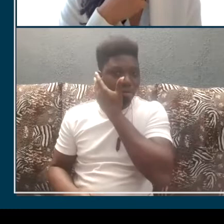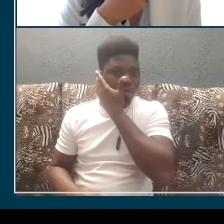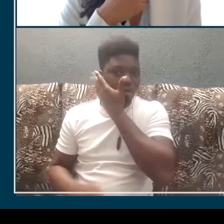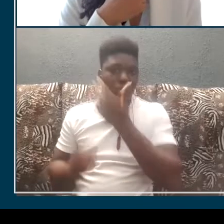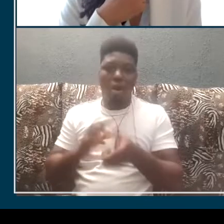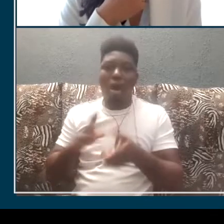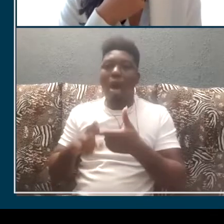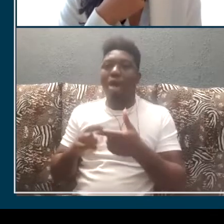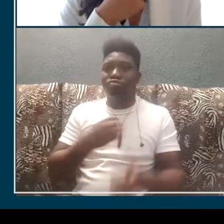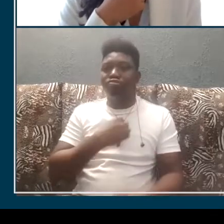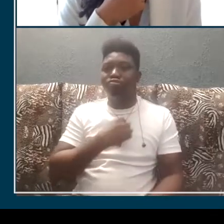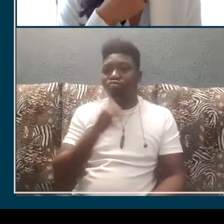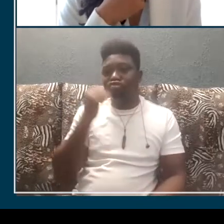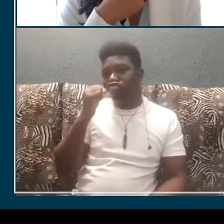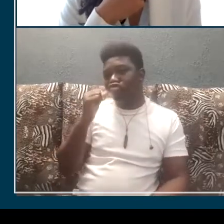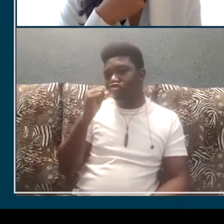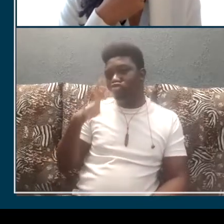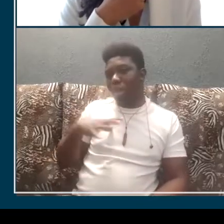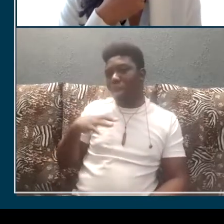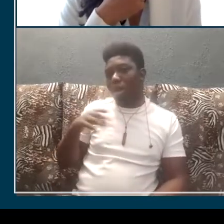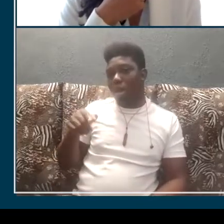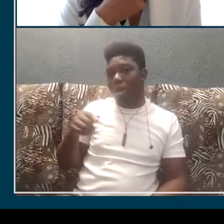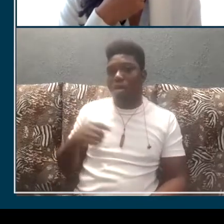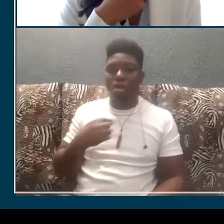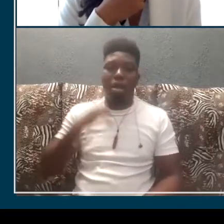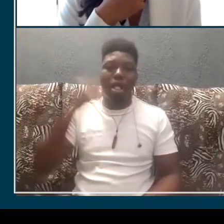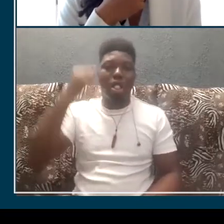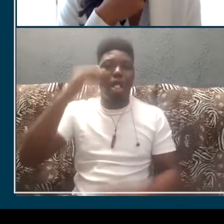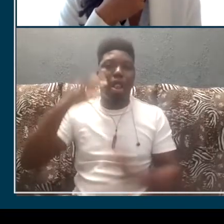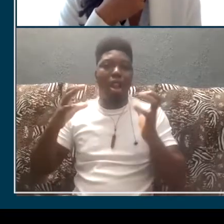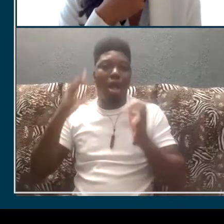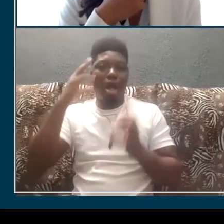I think a lot of times I experience discrimination,